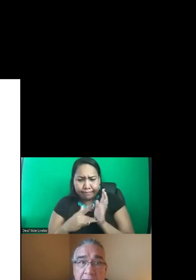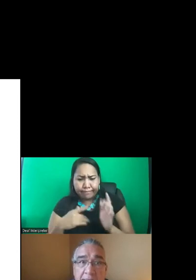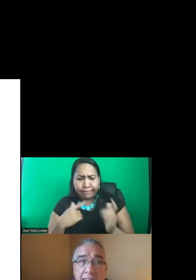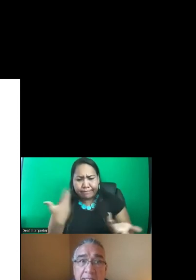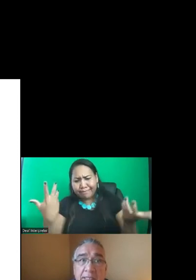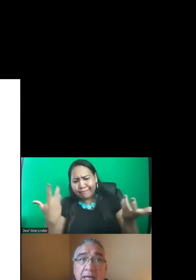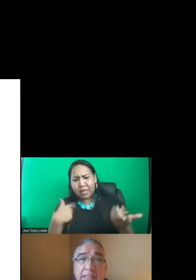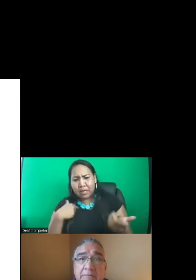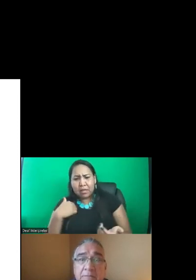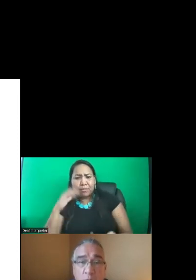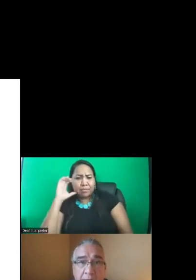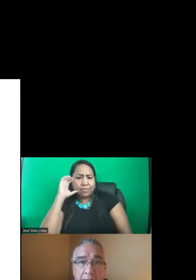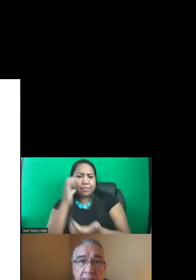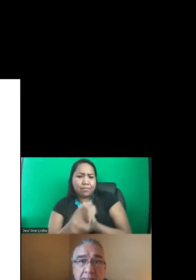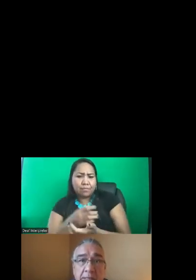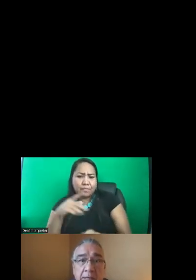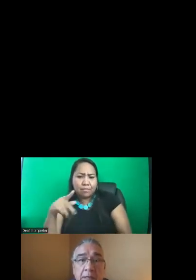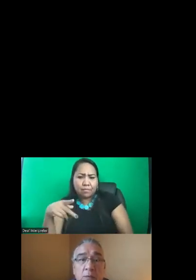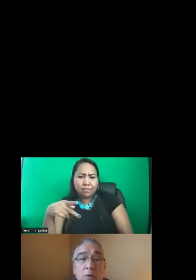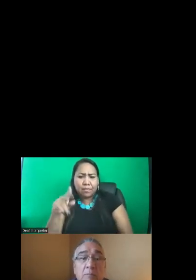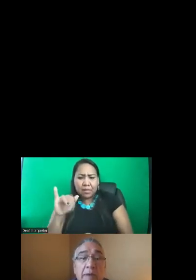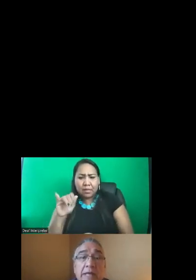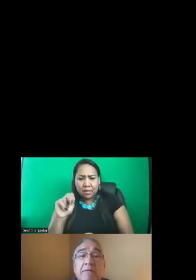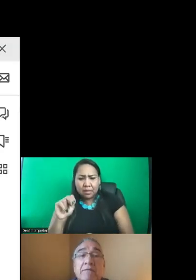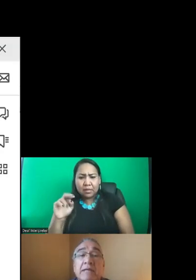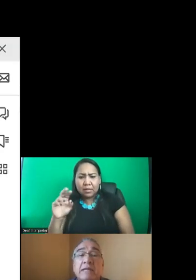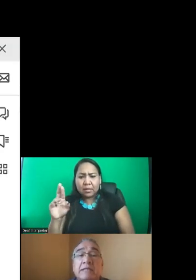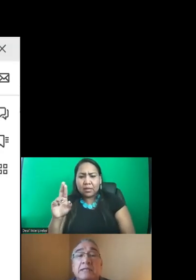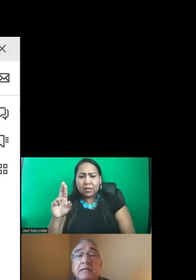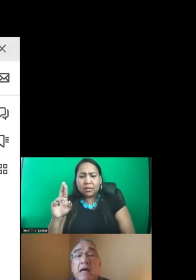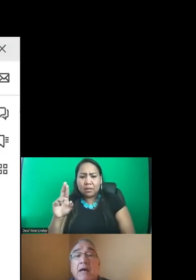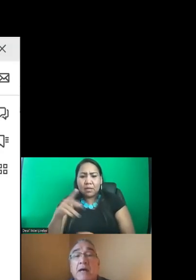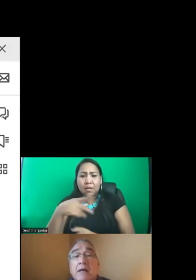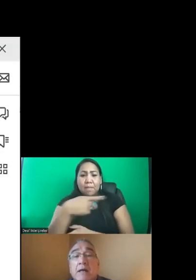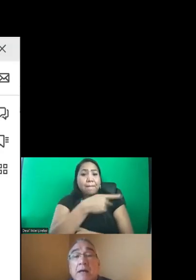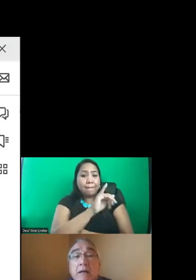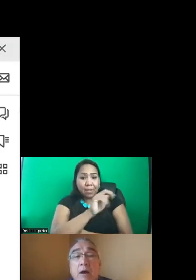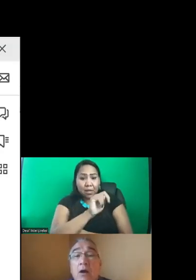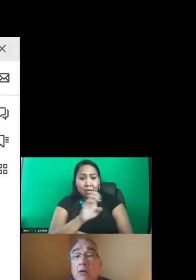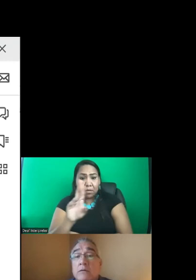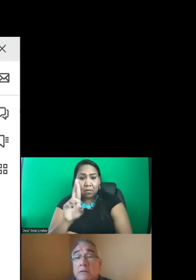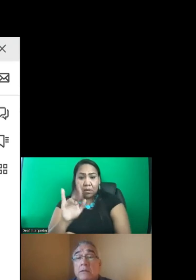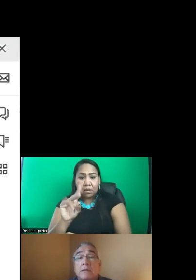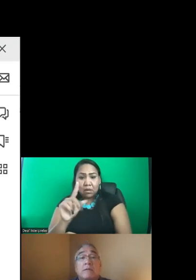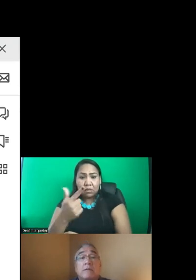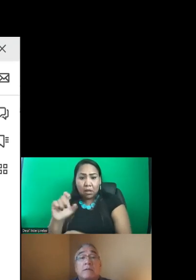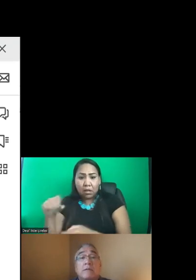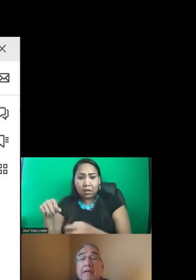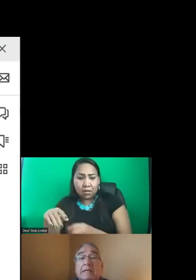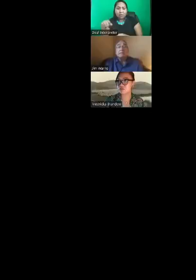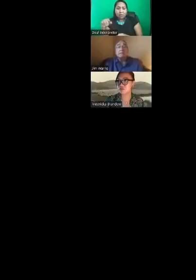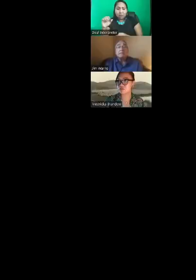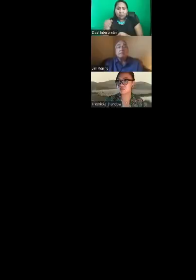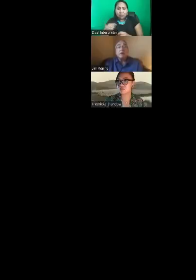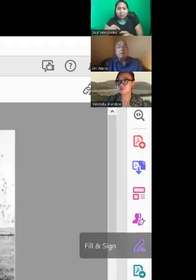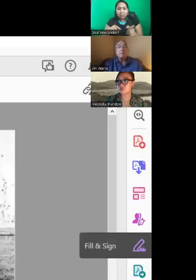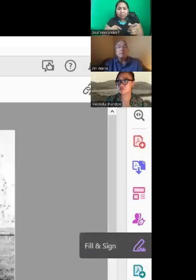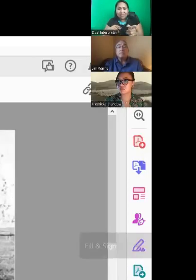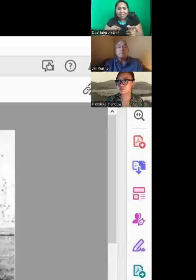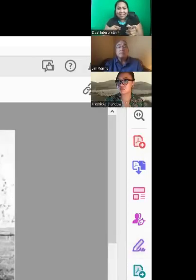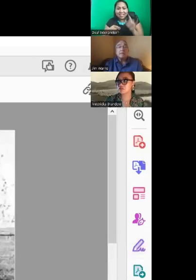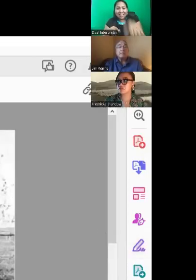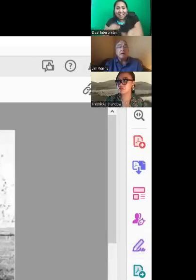she attended in the 1940s, where many of these, oh, well, there it is.